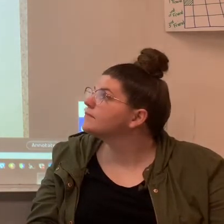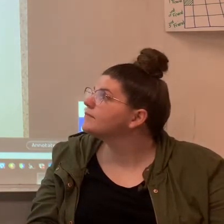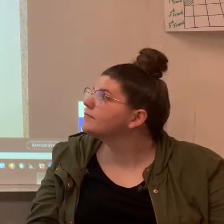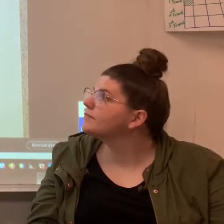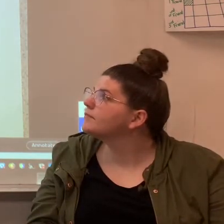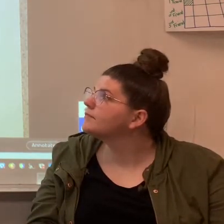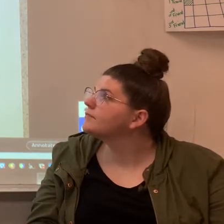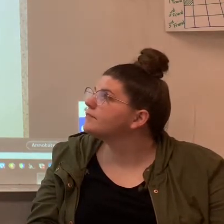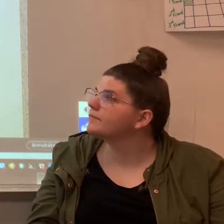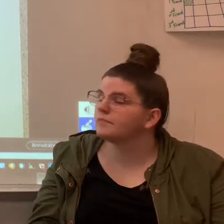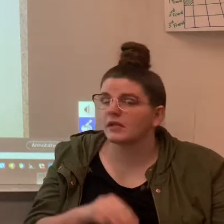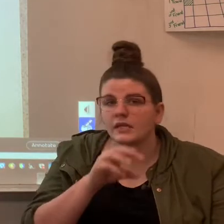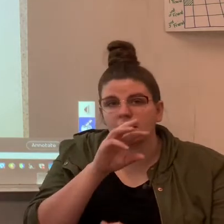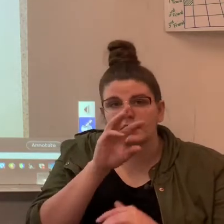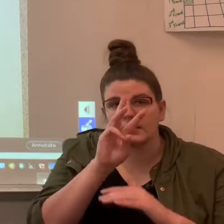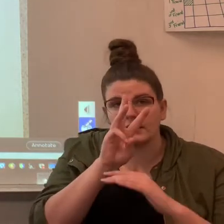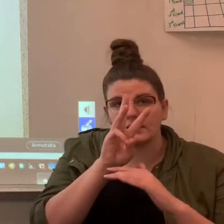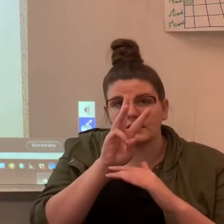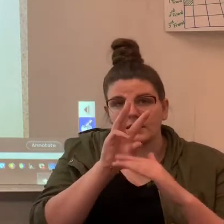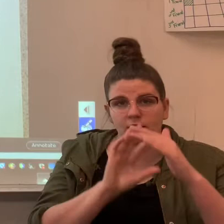6 divided by 5.